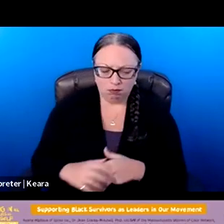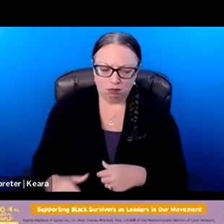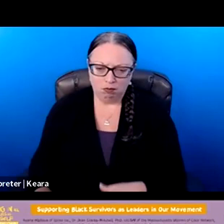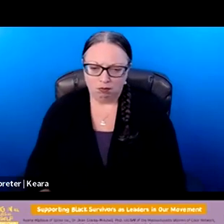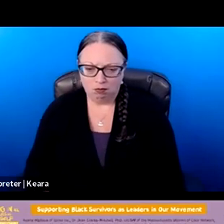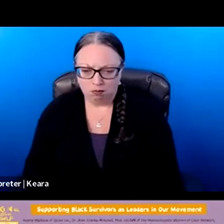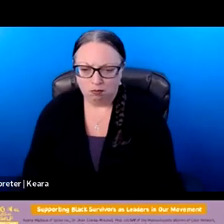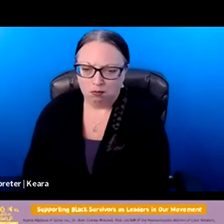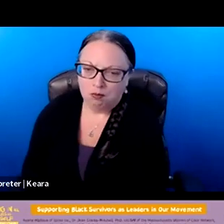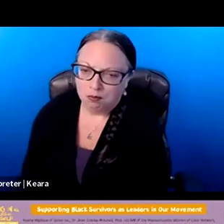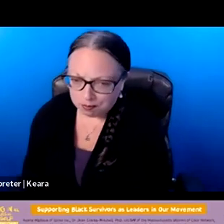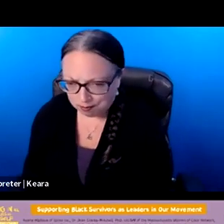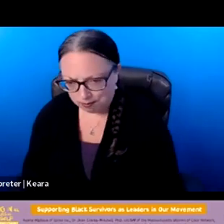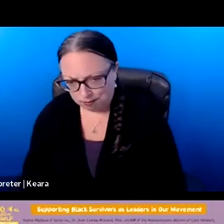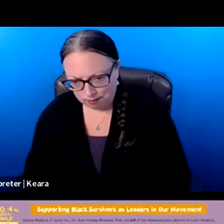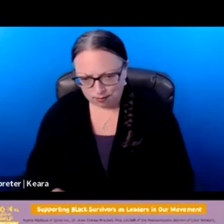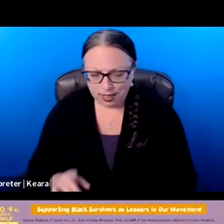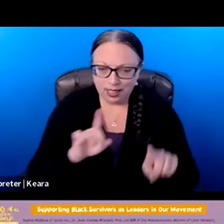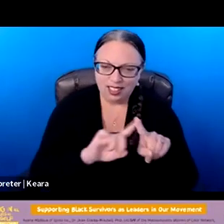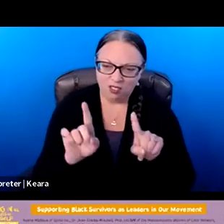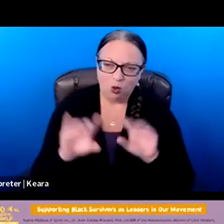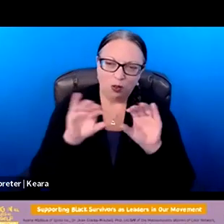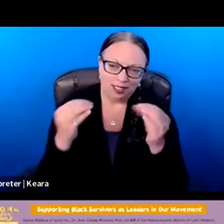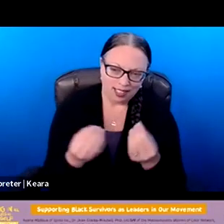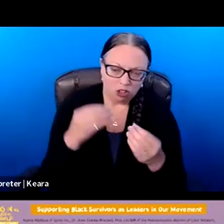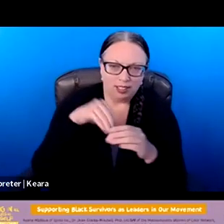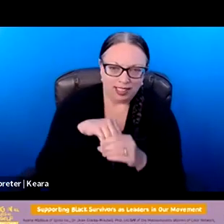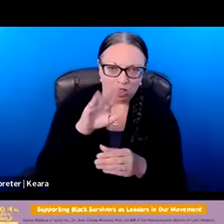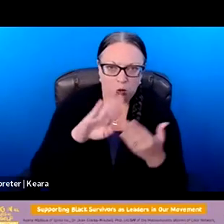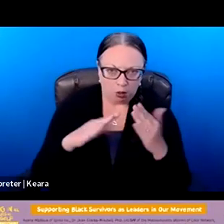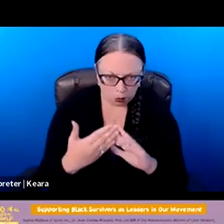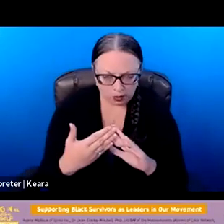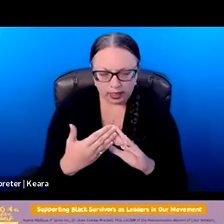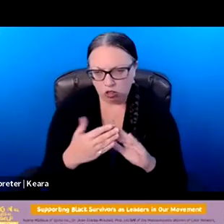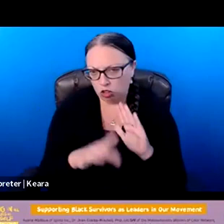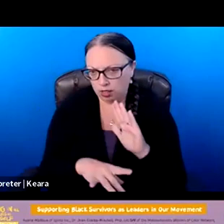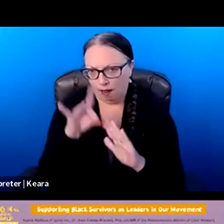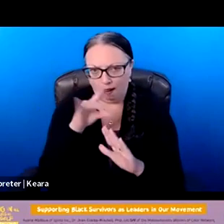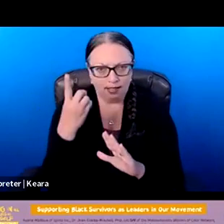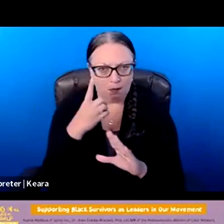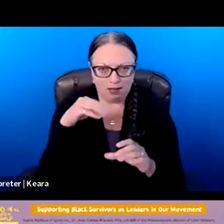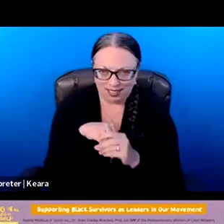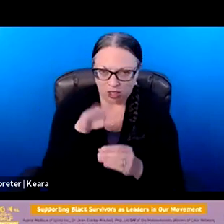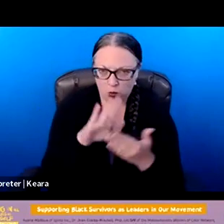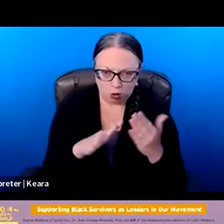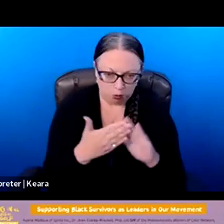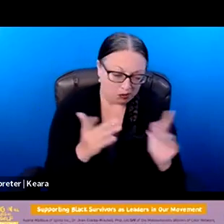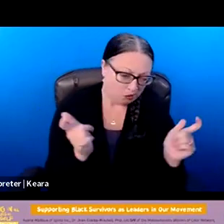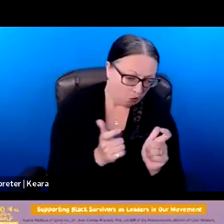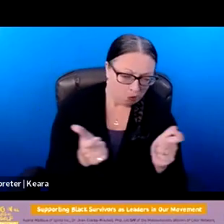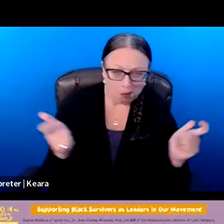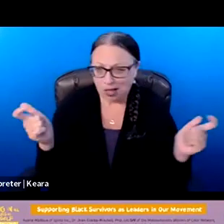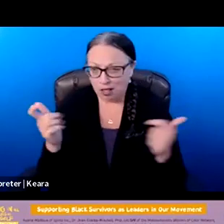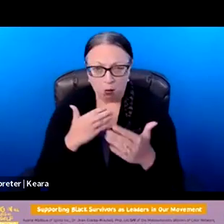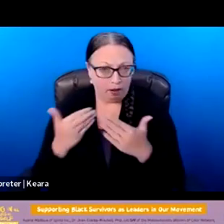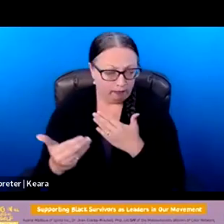Thank you. And so find much. out different organizations in your community that are involved Yes. in gender-based violence. Like there's something in your community, if it's small or big, there probably is something in your